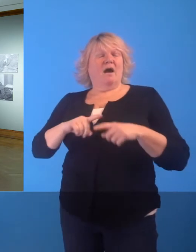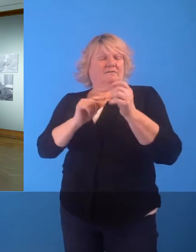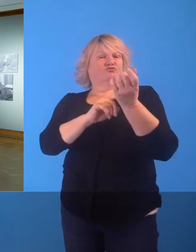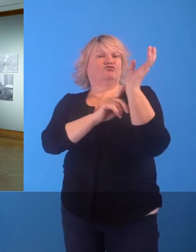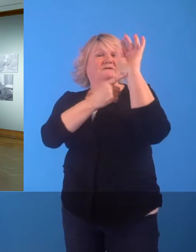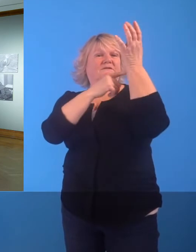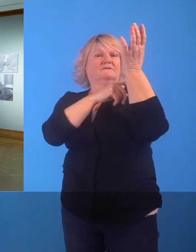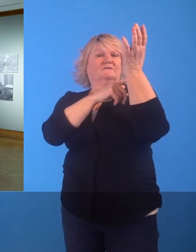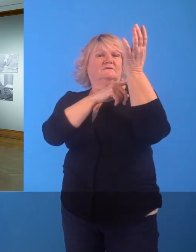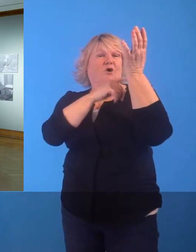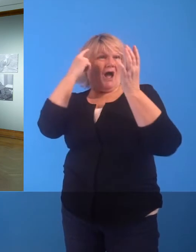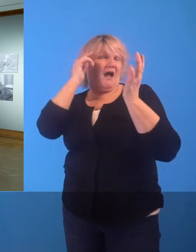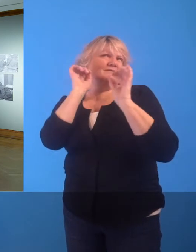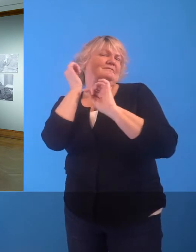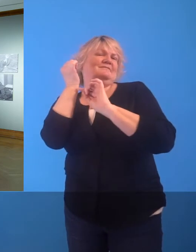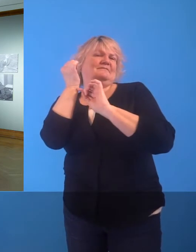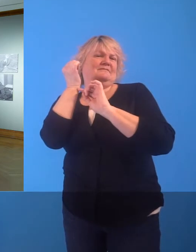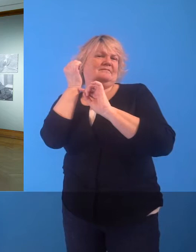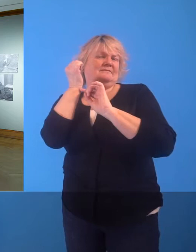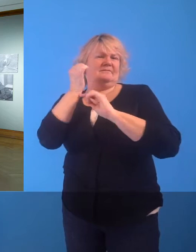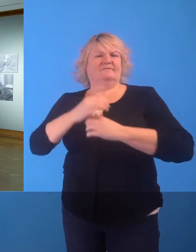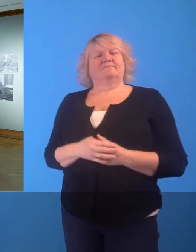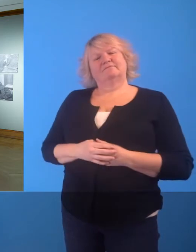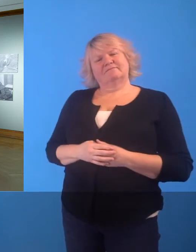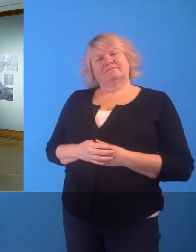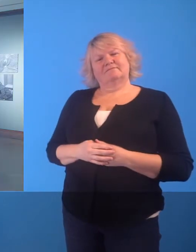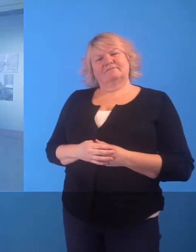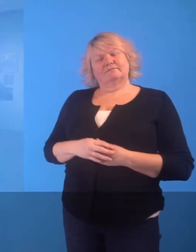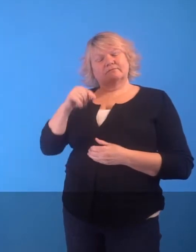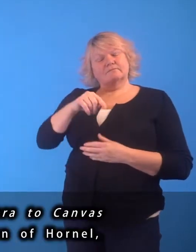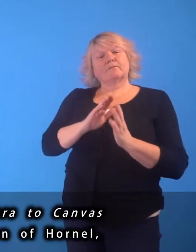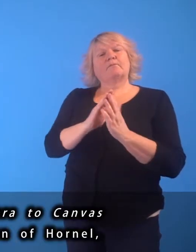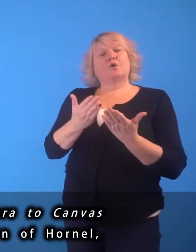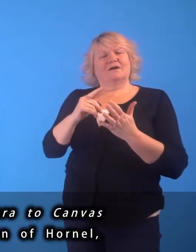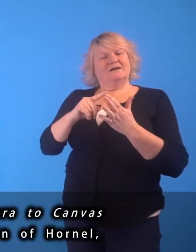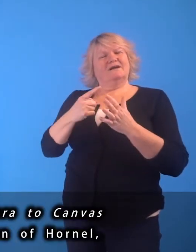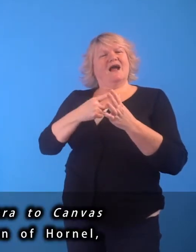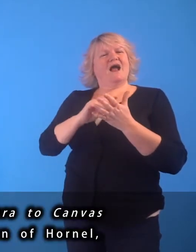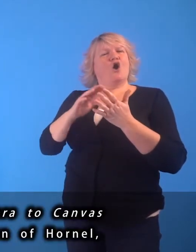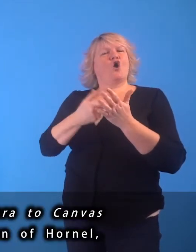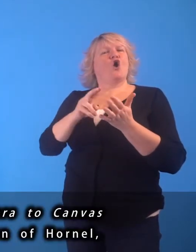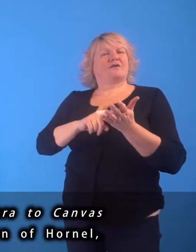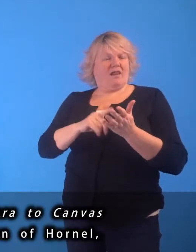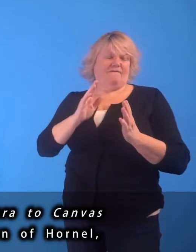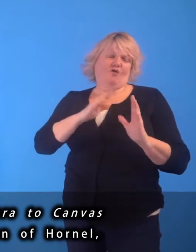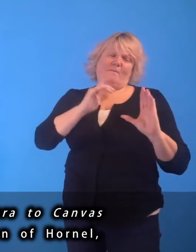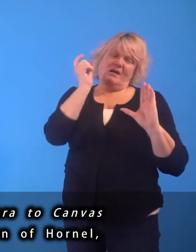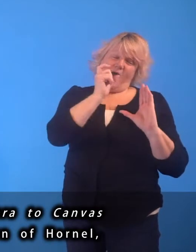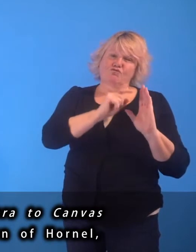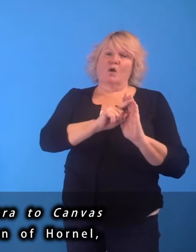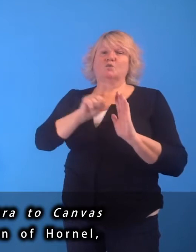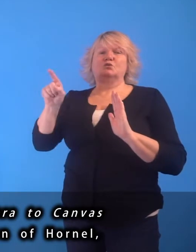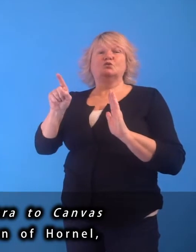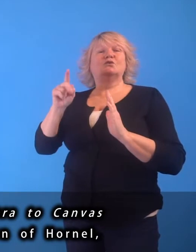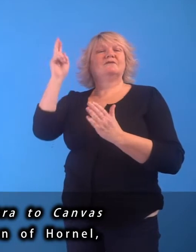the flick of their wrists, and the tilt of their heads. The book E.A. Hornel, From Camera